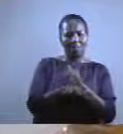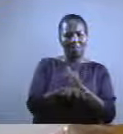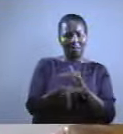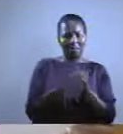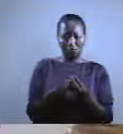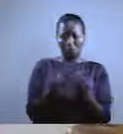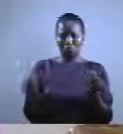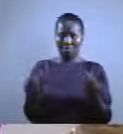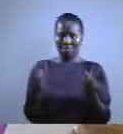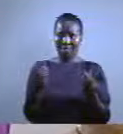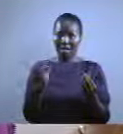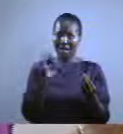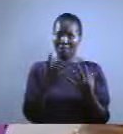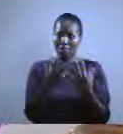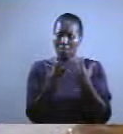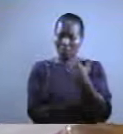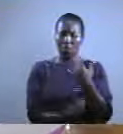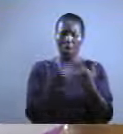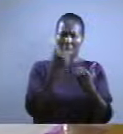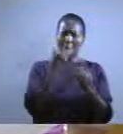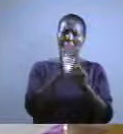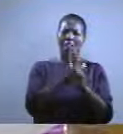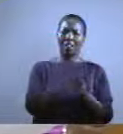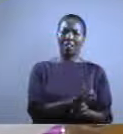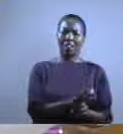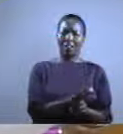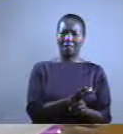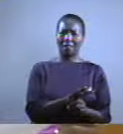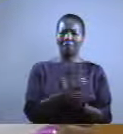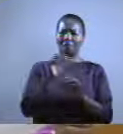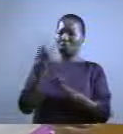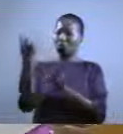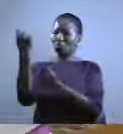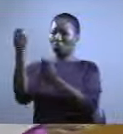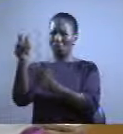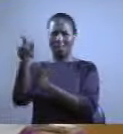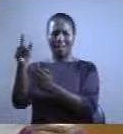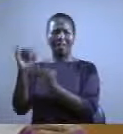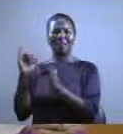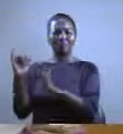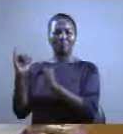if they are poor. They are disadvantaged if they live in rural areas. They are